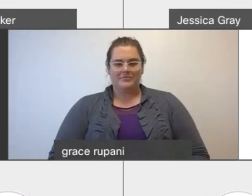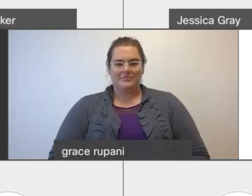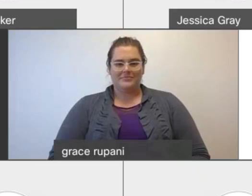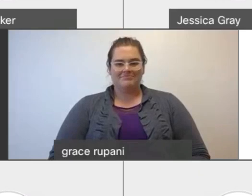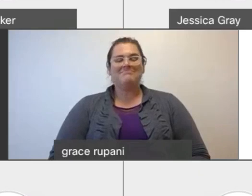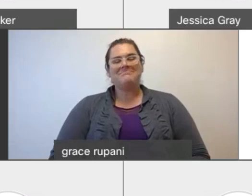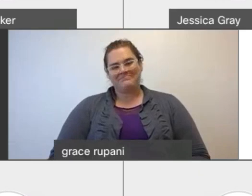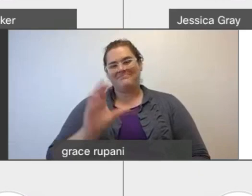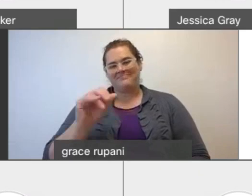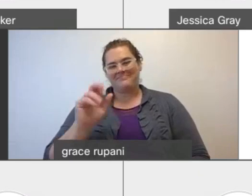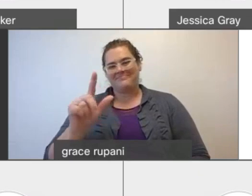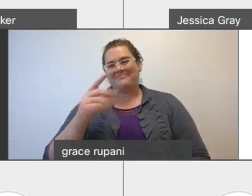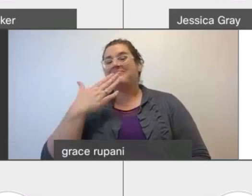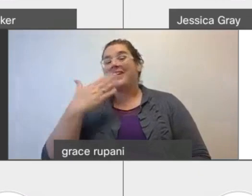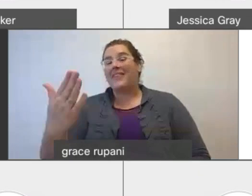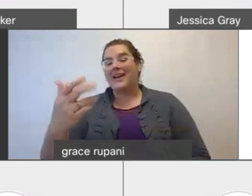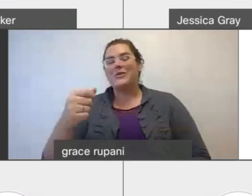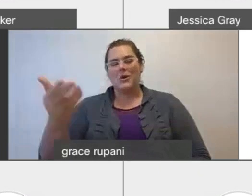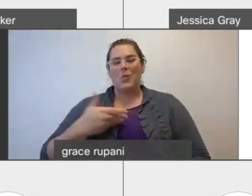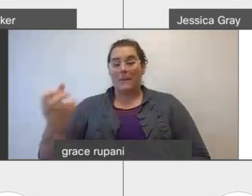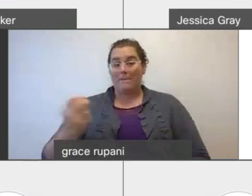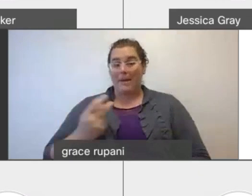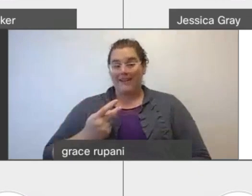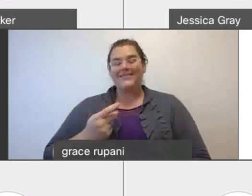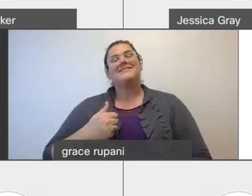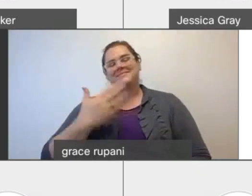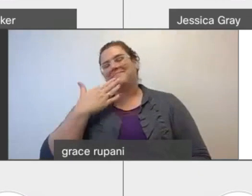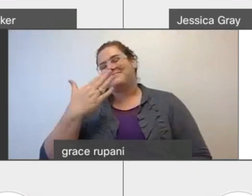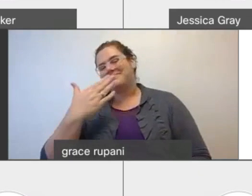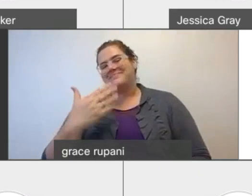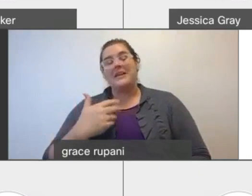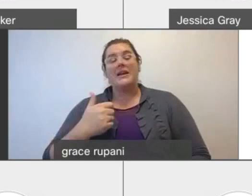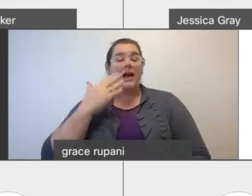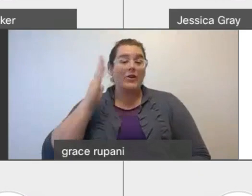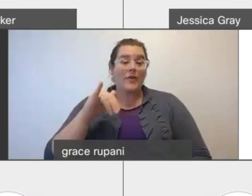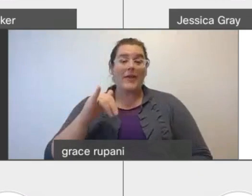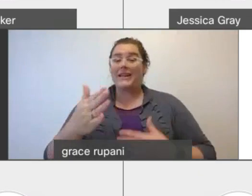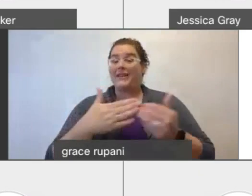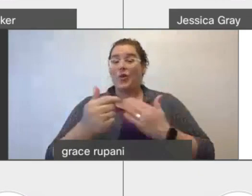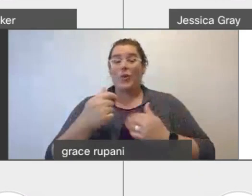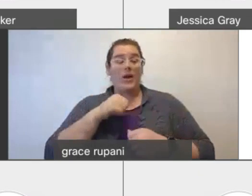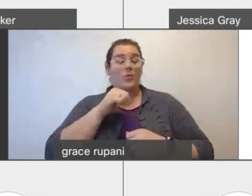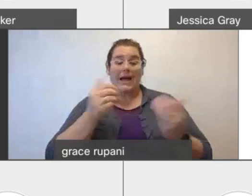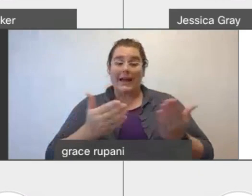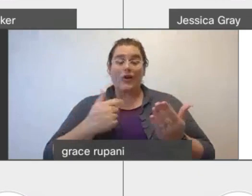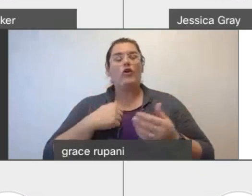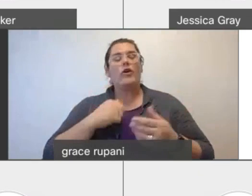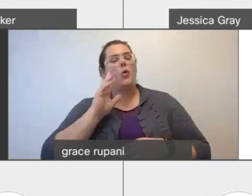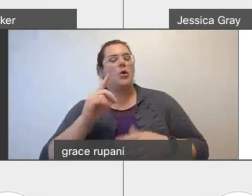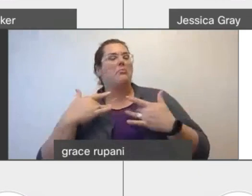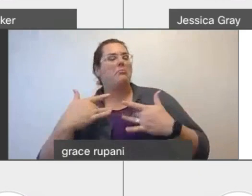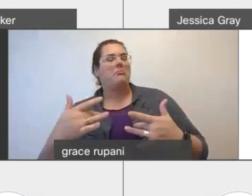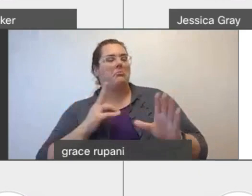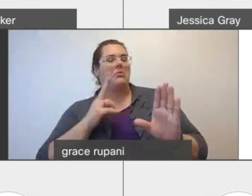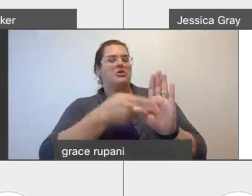Thank you very much, Carol. And I will take that as she said, welcome back. I do know even when I wasn't here, I was on the phone, except 1 week